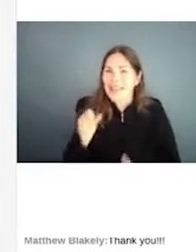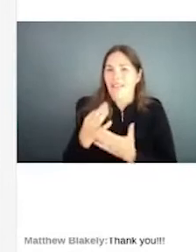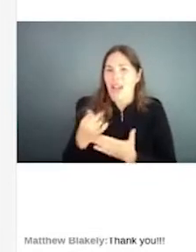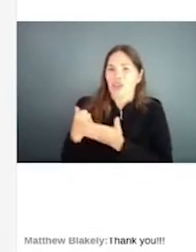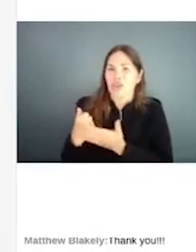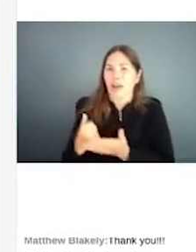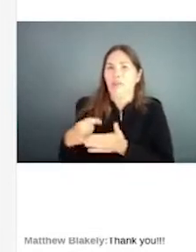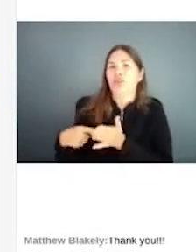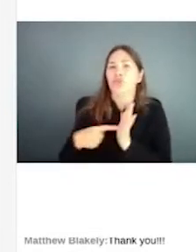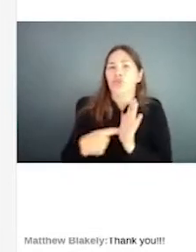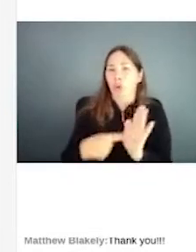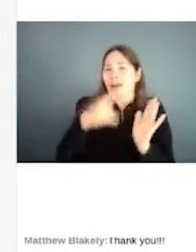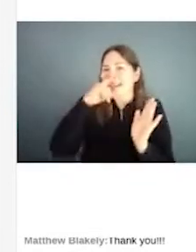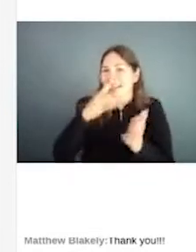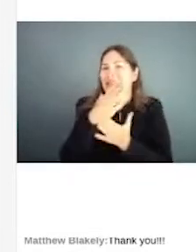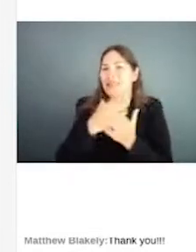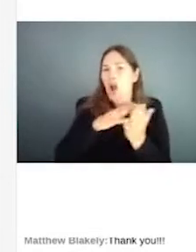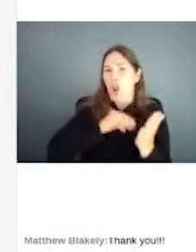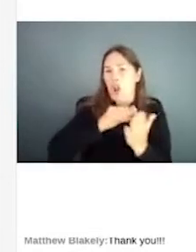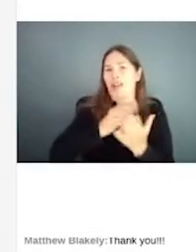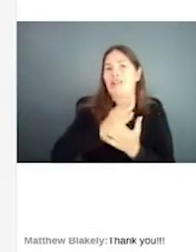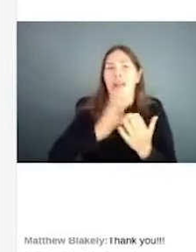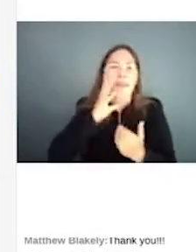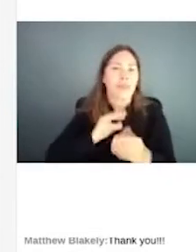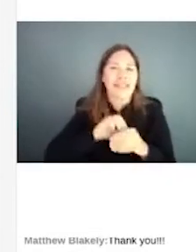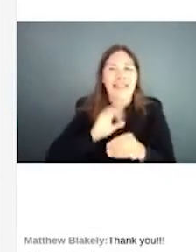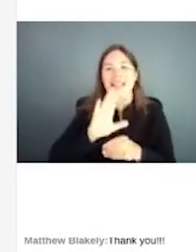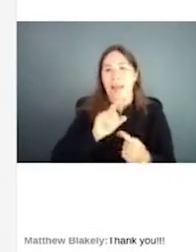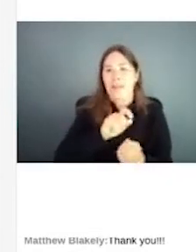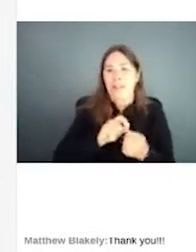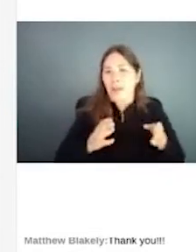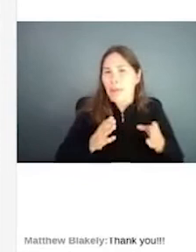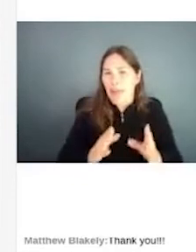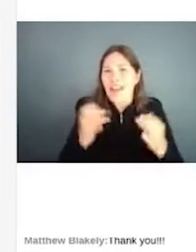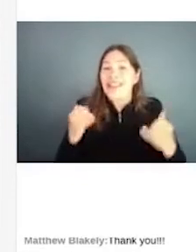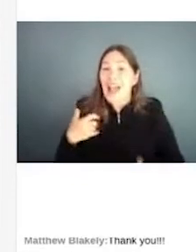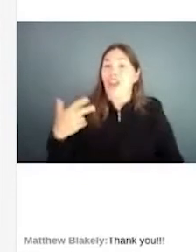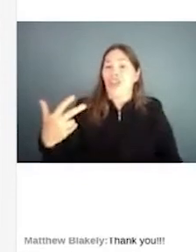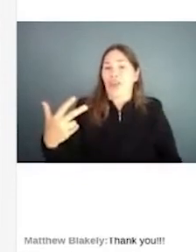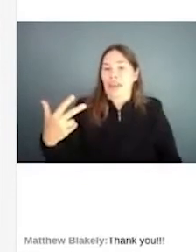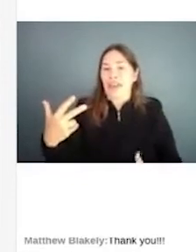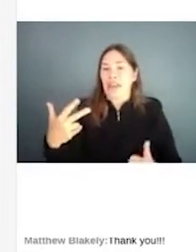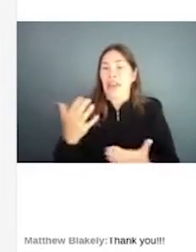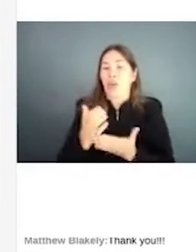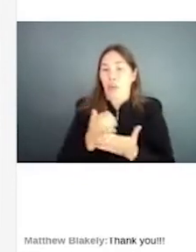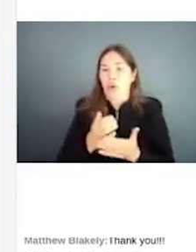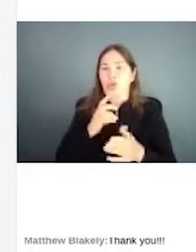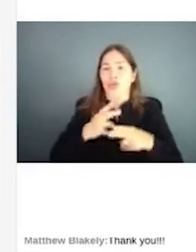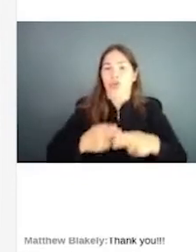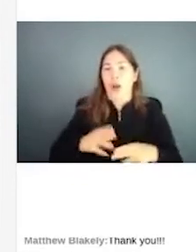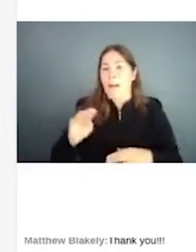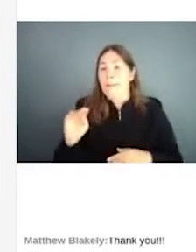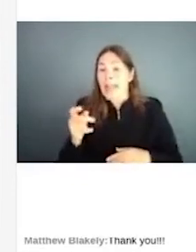are giving these kids some experience in a specific pathway. Now 3 courses are called a major. And then there was this new